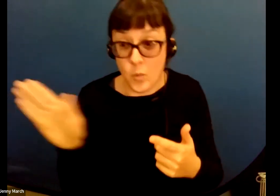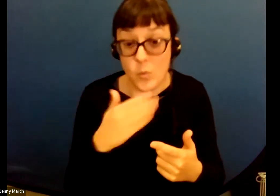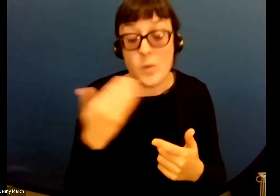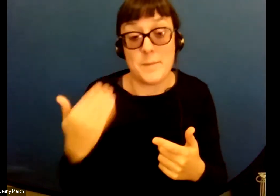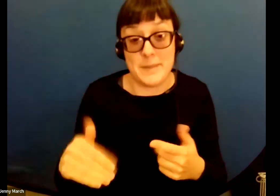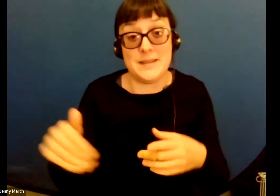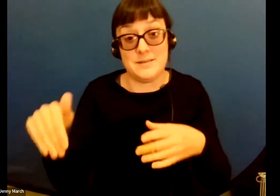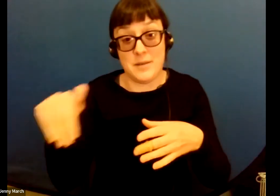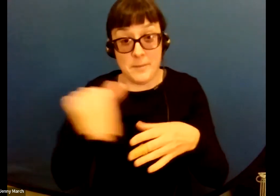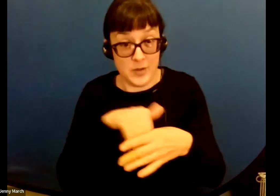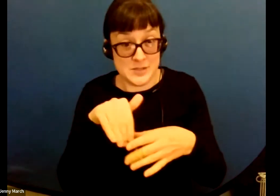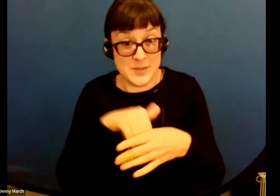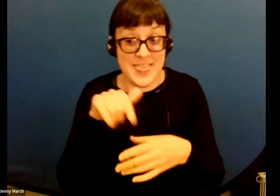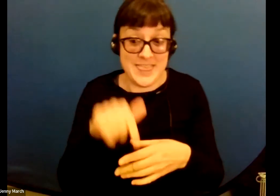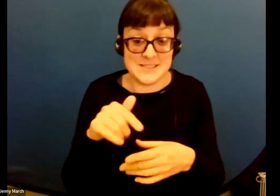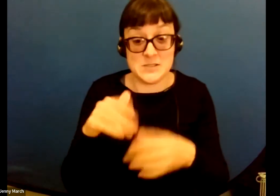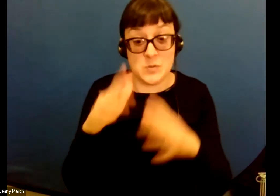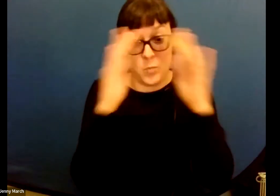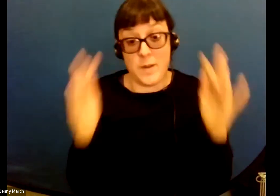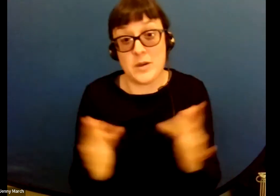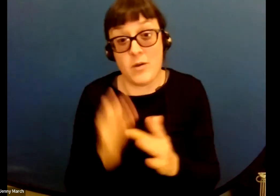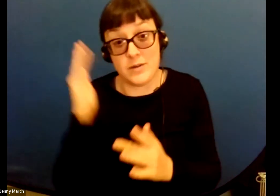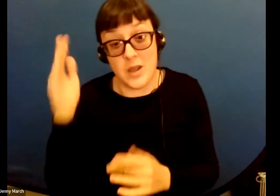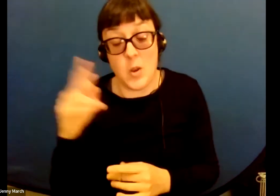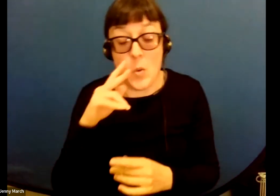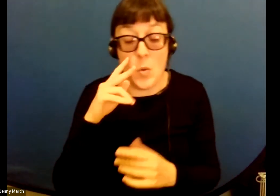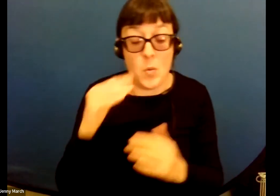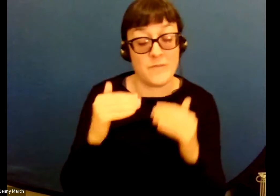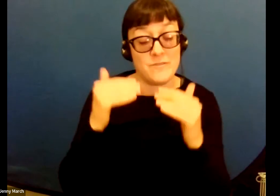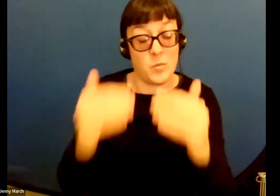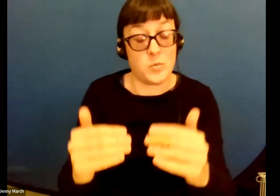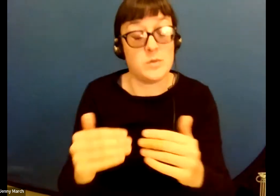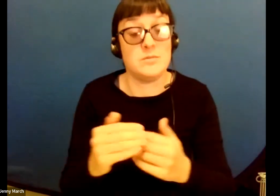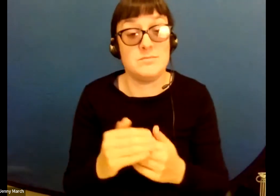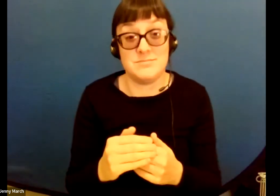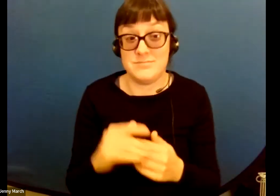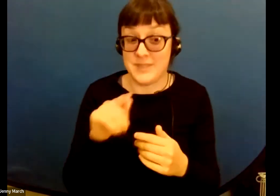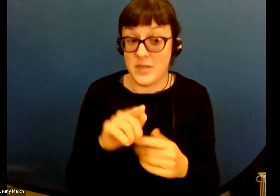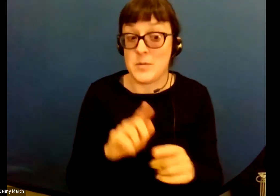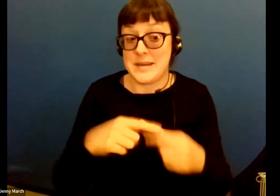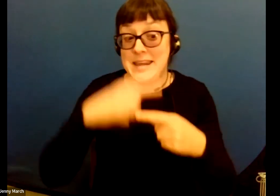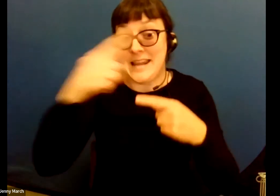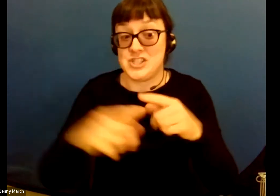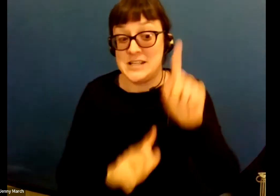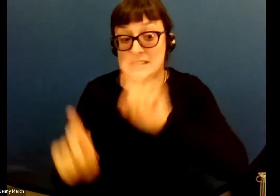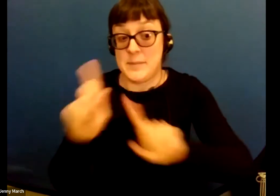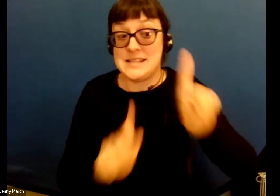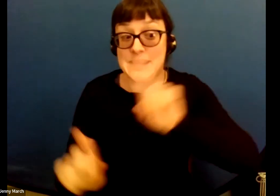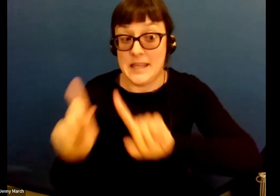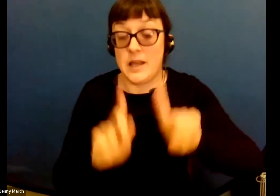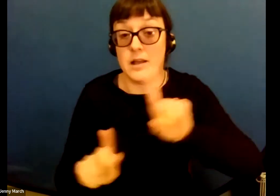part in this webinar, and I look forward very much indeed to the summit next year and